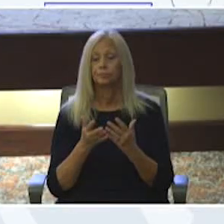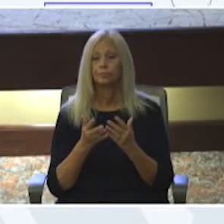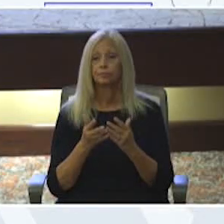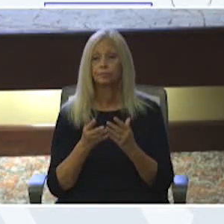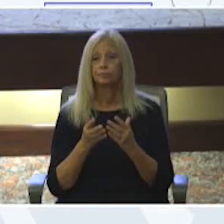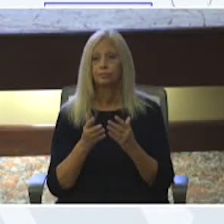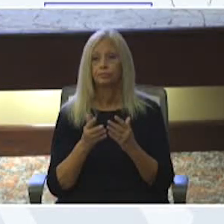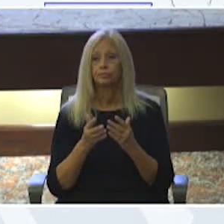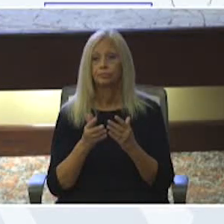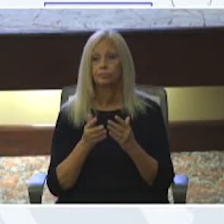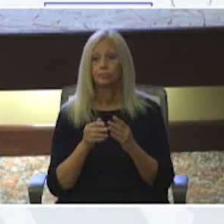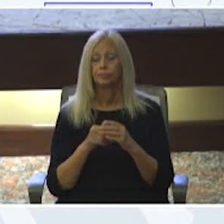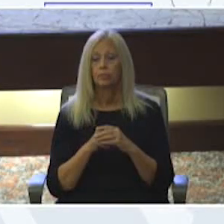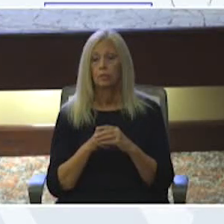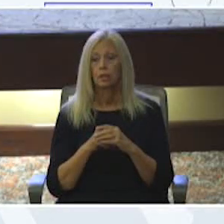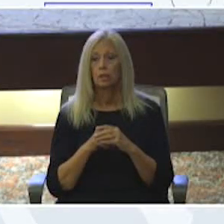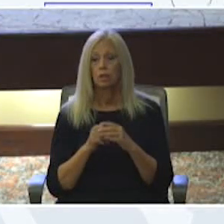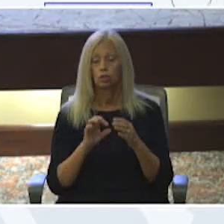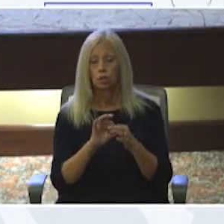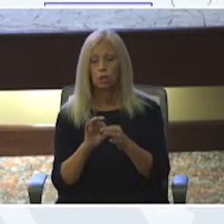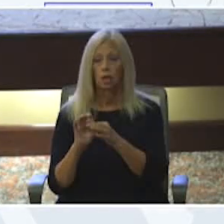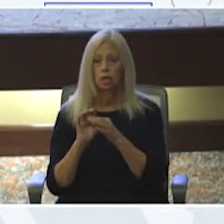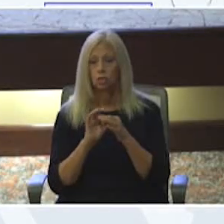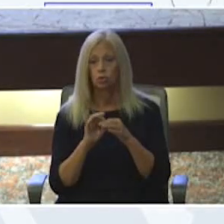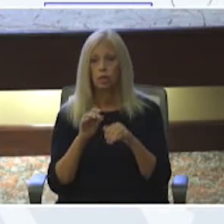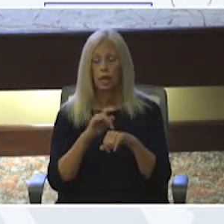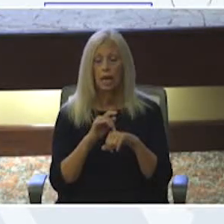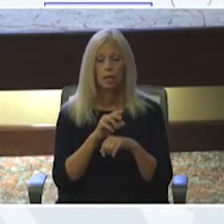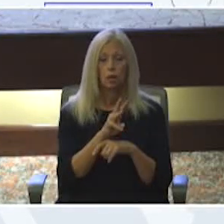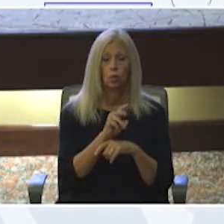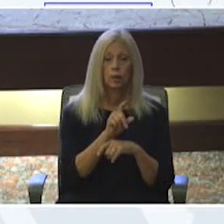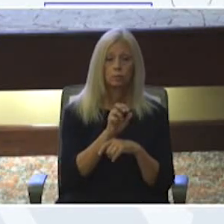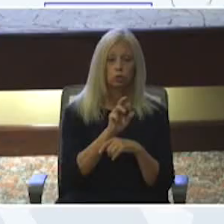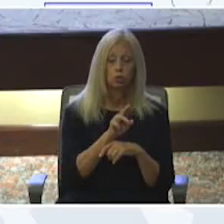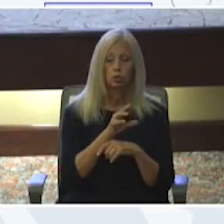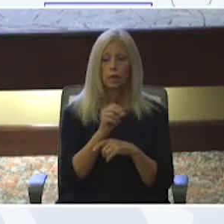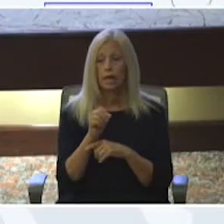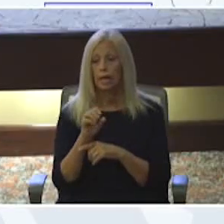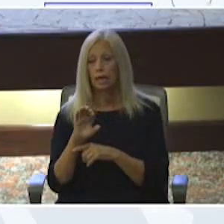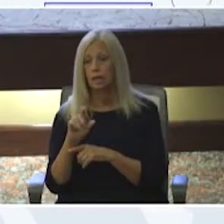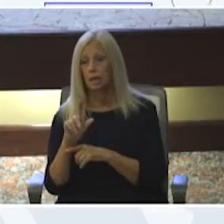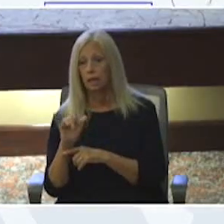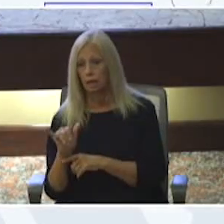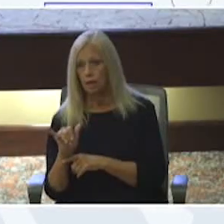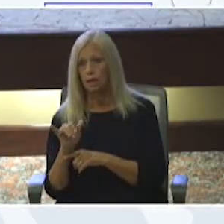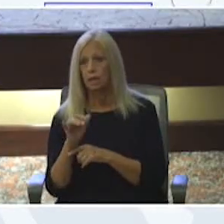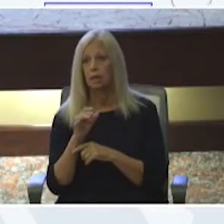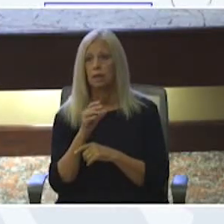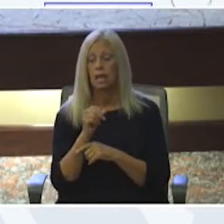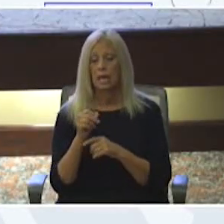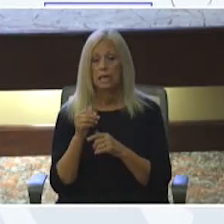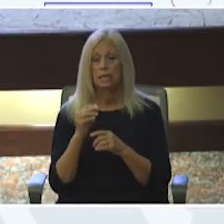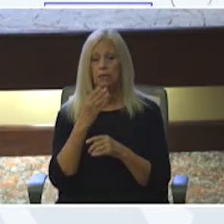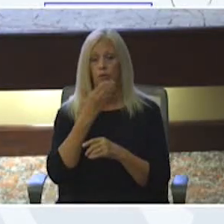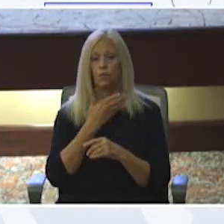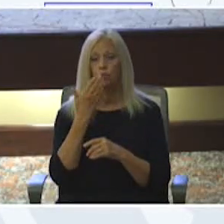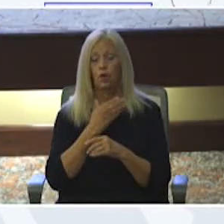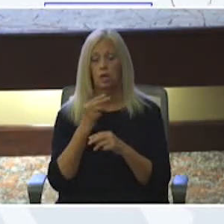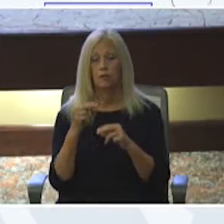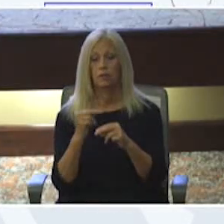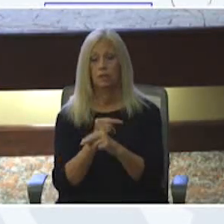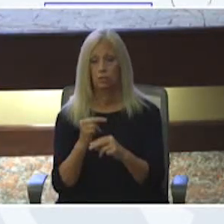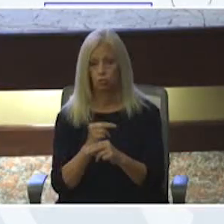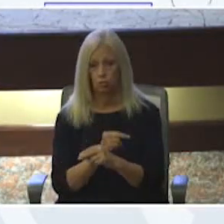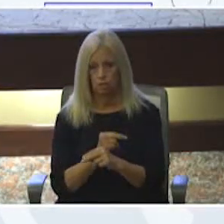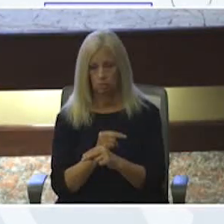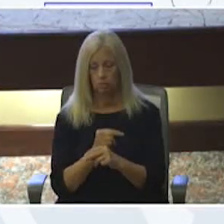the surface at Webster, at Clay, and then down here in front of the interstate, this is a lower level that